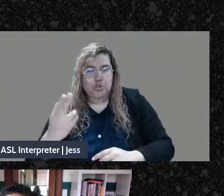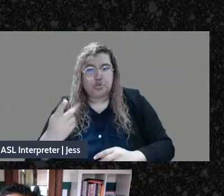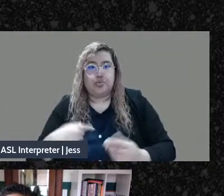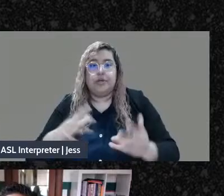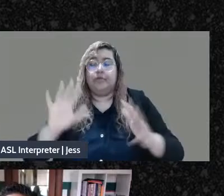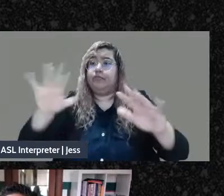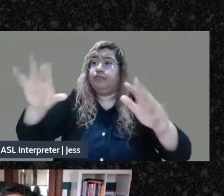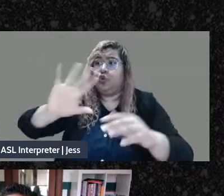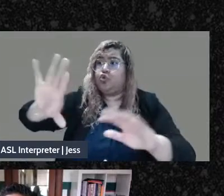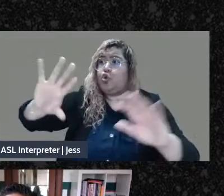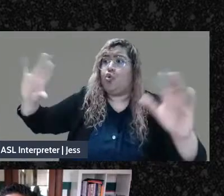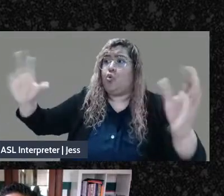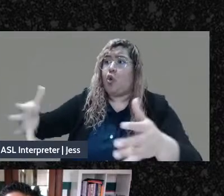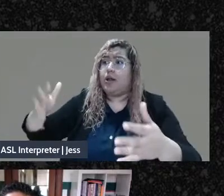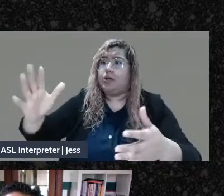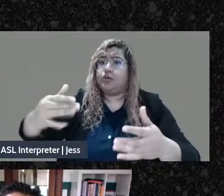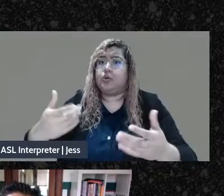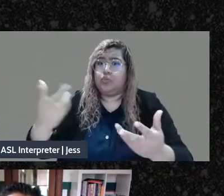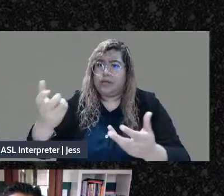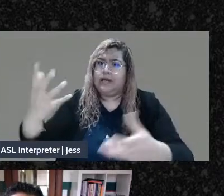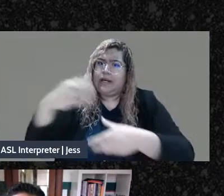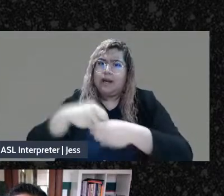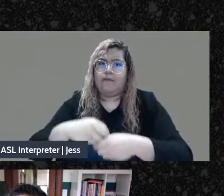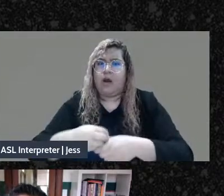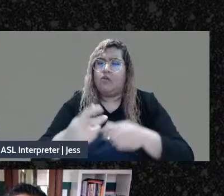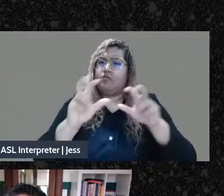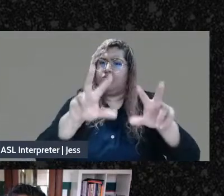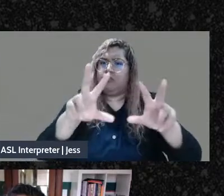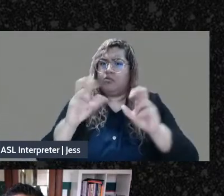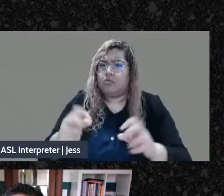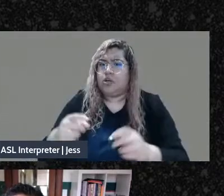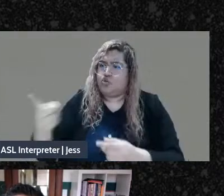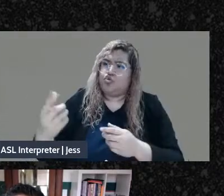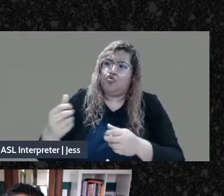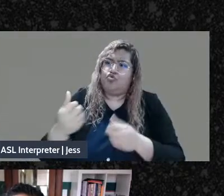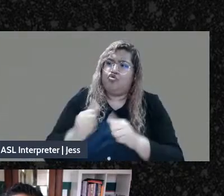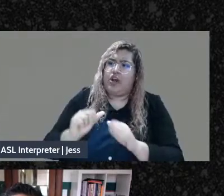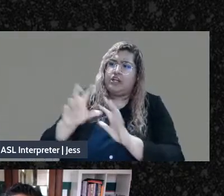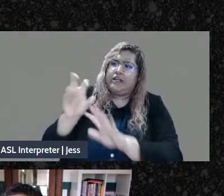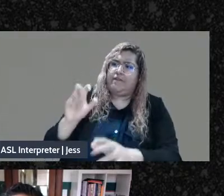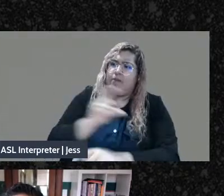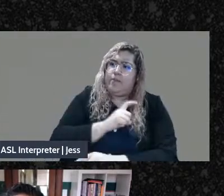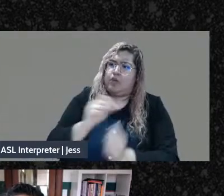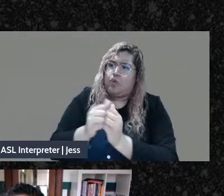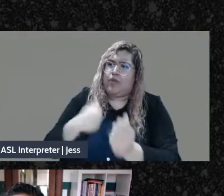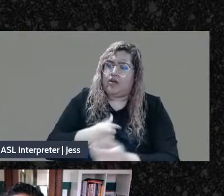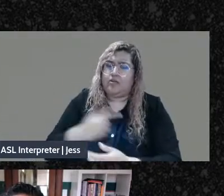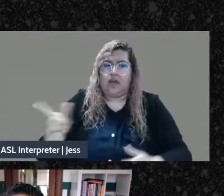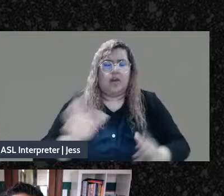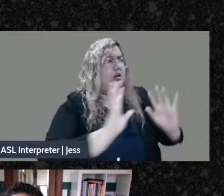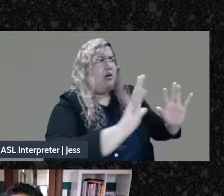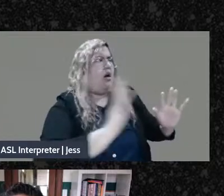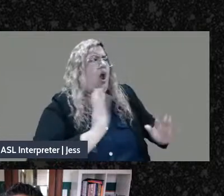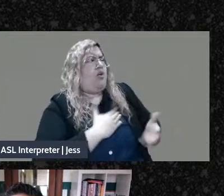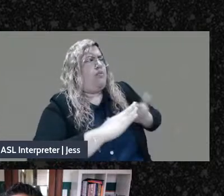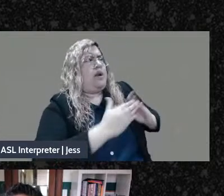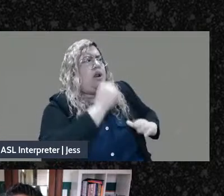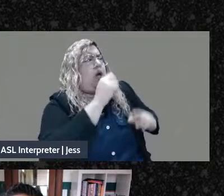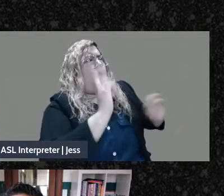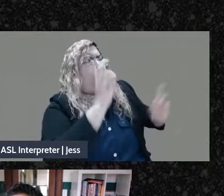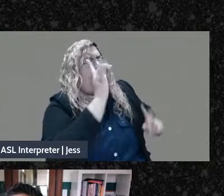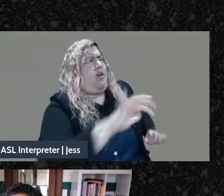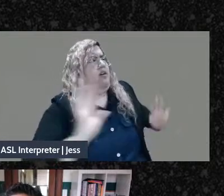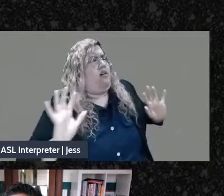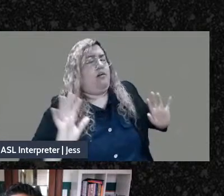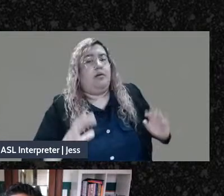join our coalition and get around this invest, divest shit? Y'all trying to defund the police with us? And they were like, our community's not ready for that. And